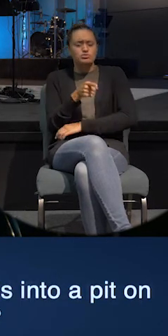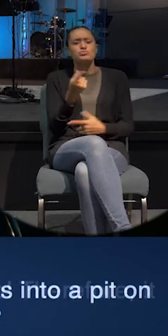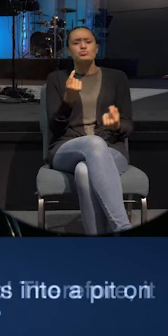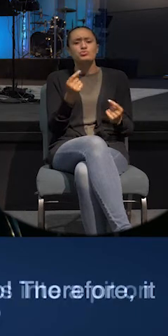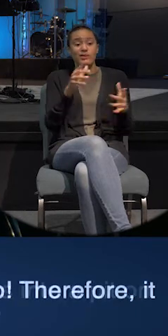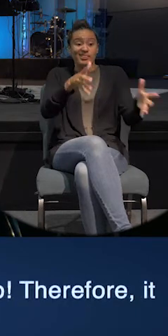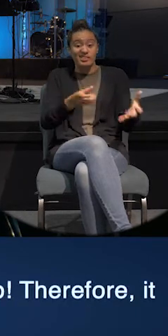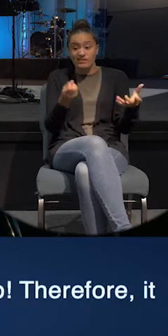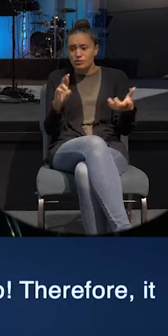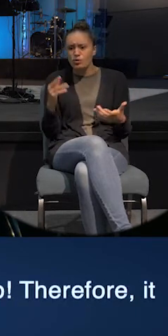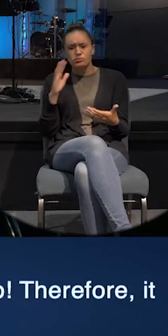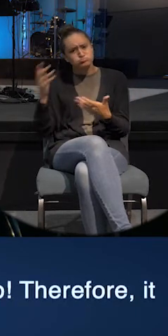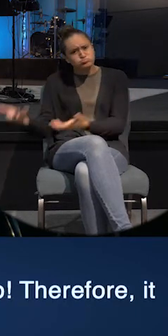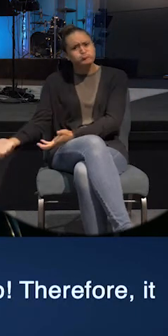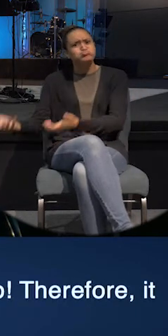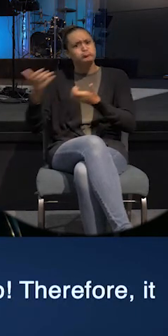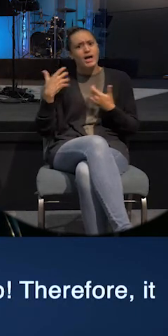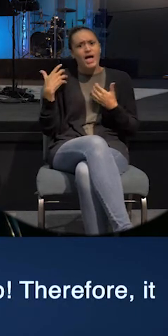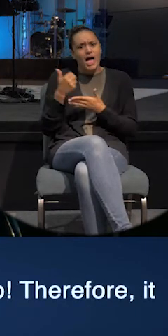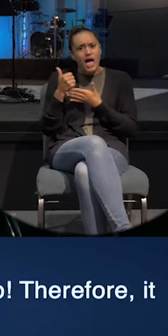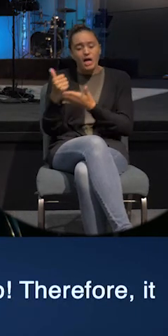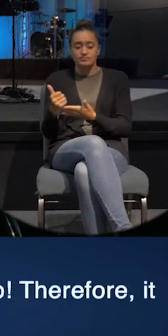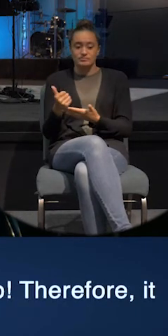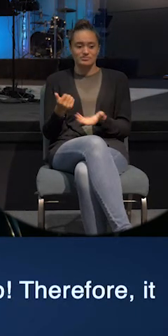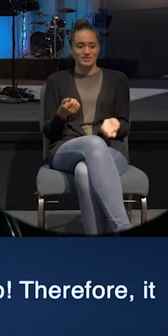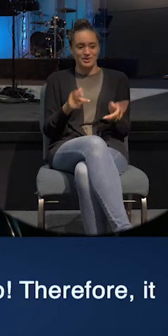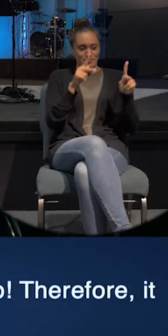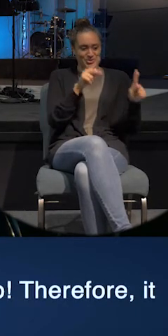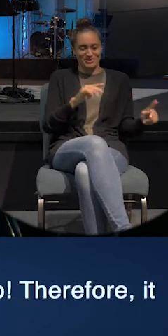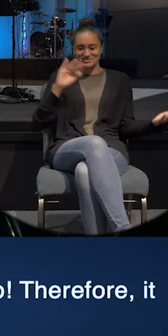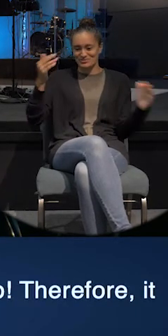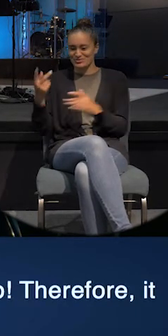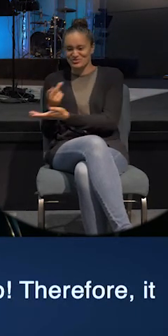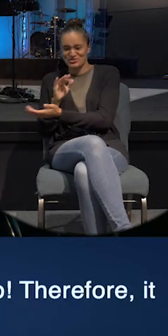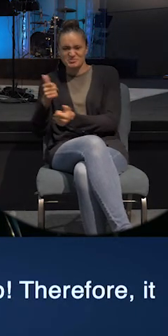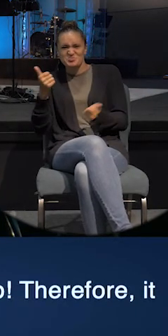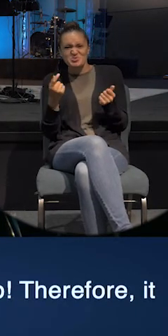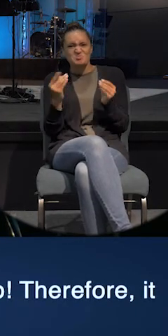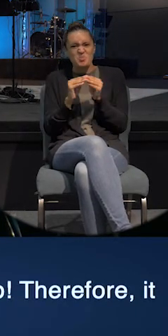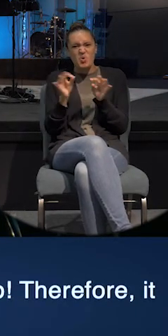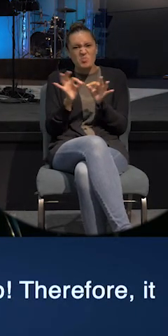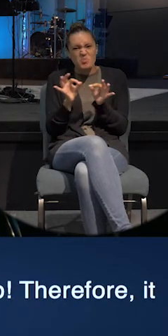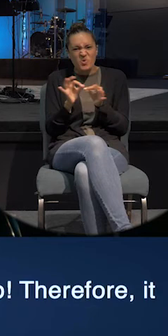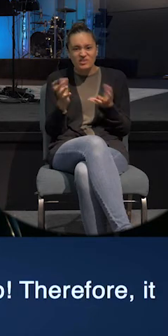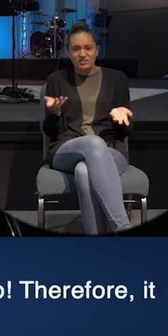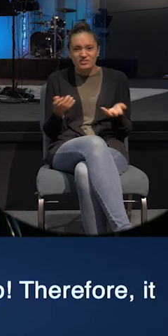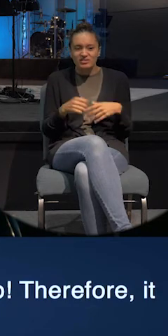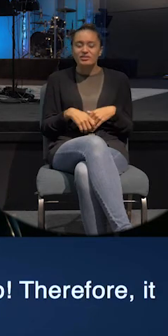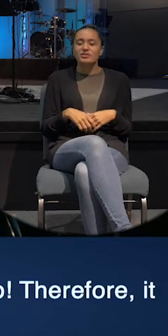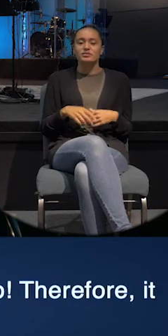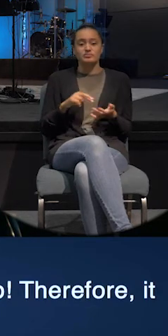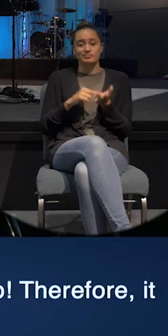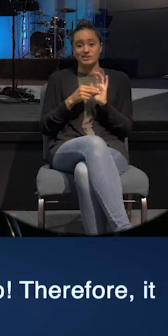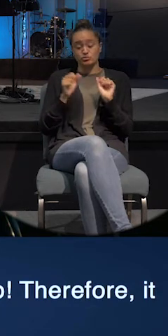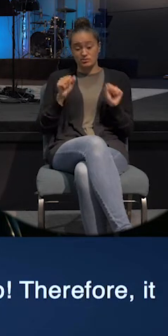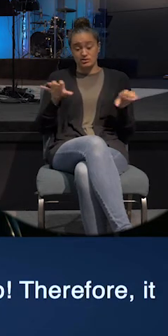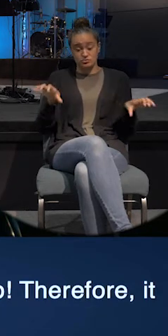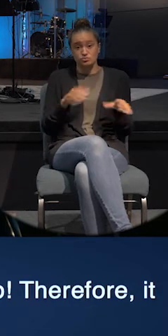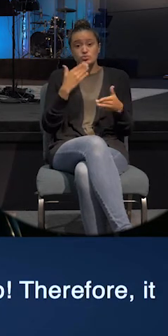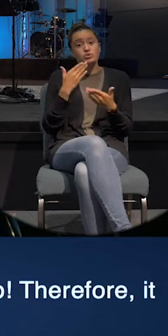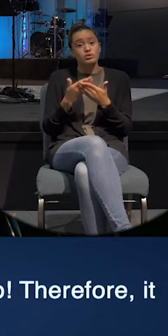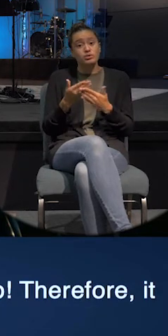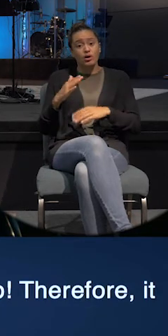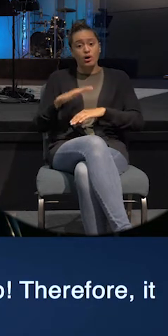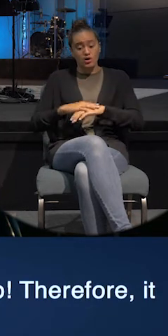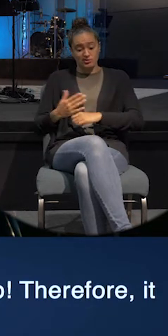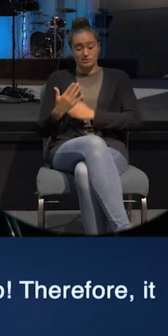out? How much more valuable is a person than a sheep? Therefore, it is lawful to do good on the Sabbath." Jesus knew